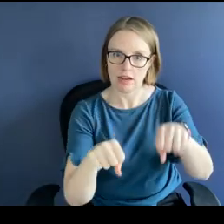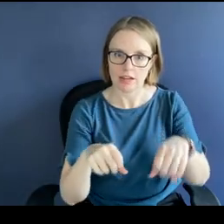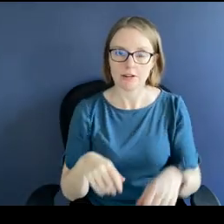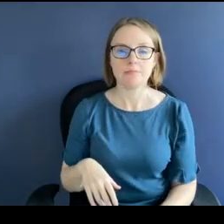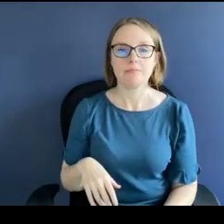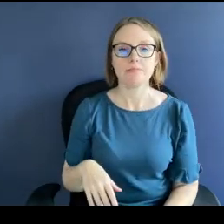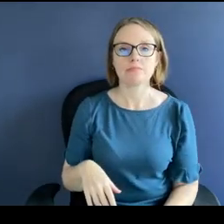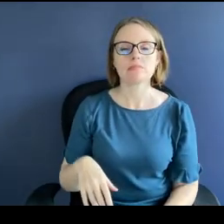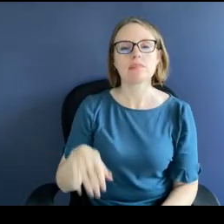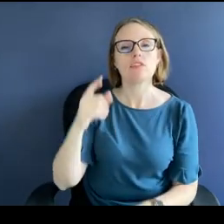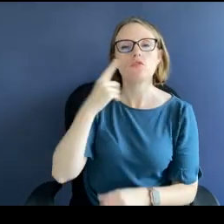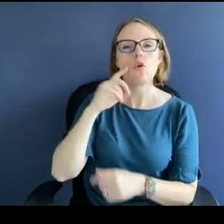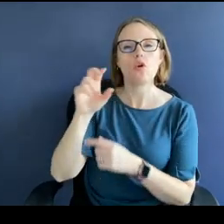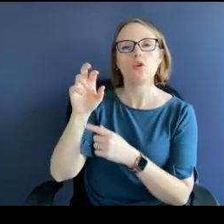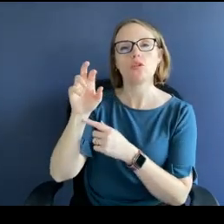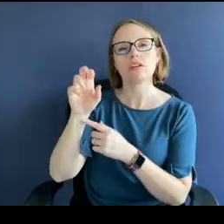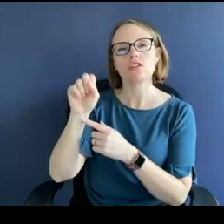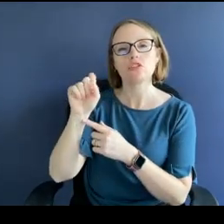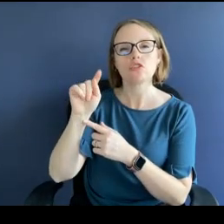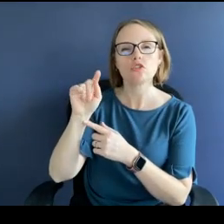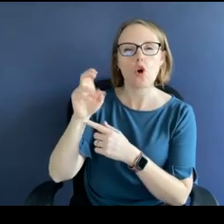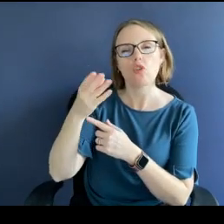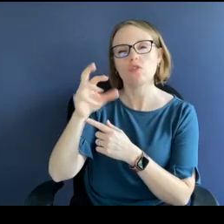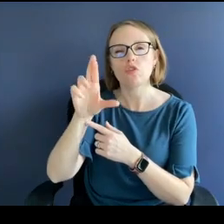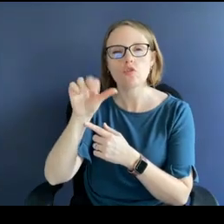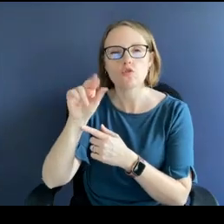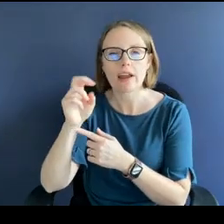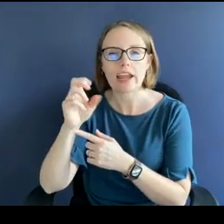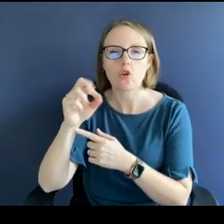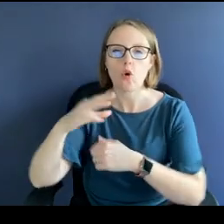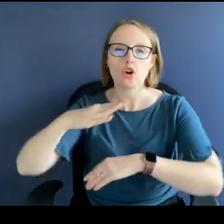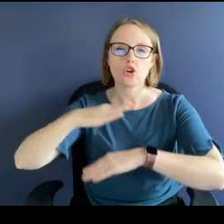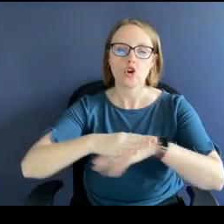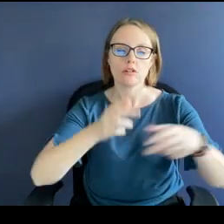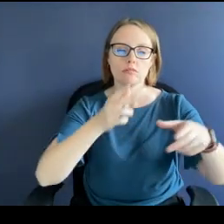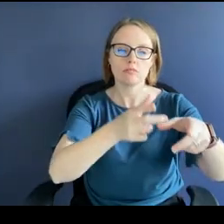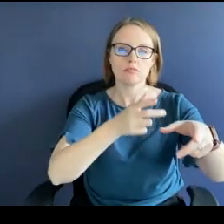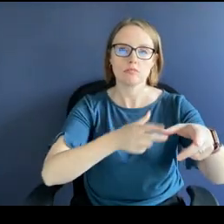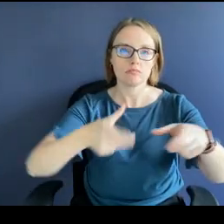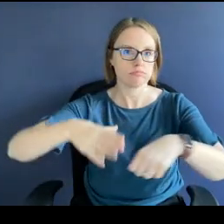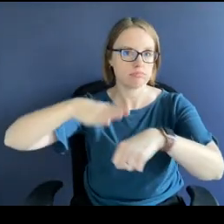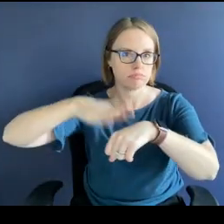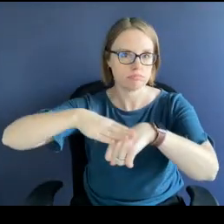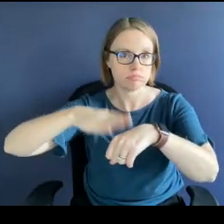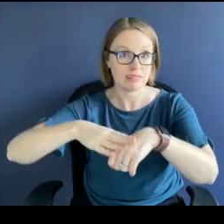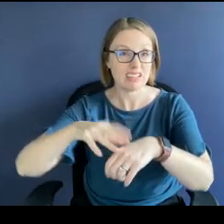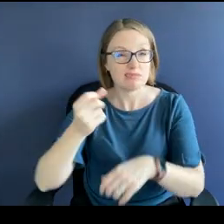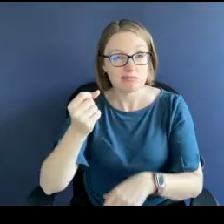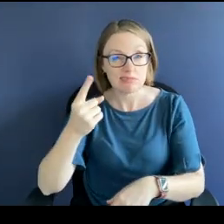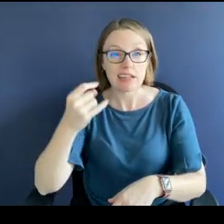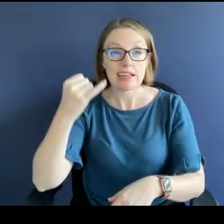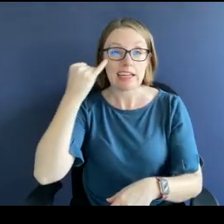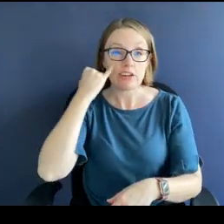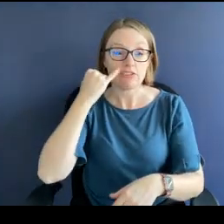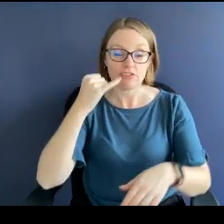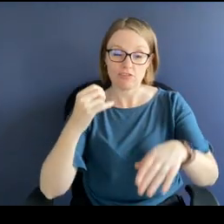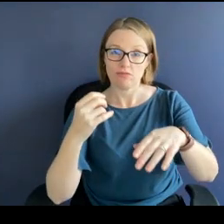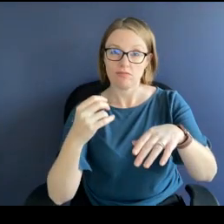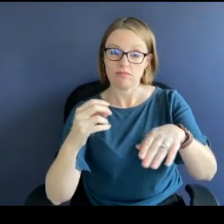Ranges and cooktops. Caution. A forward approach can be difficult